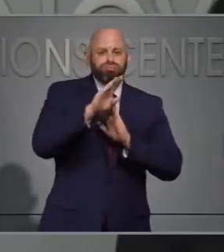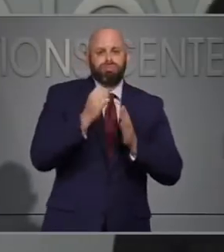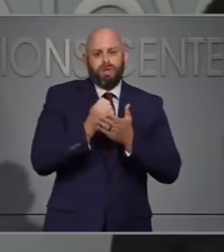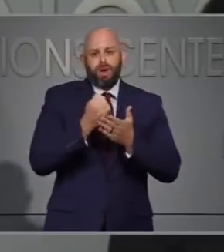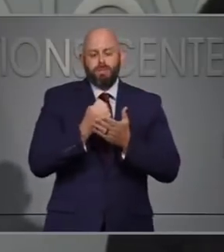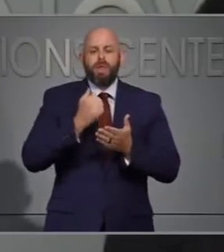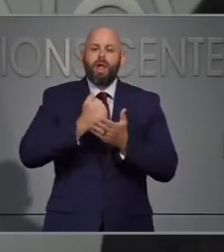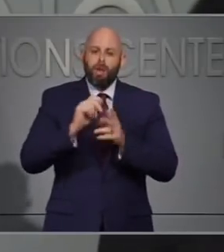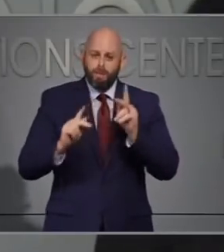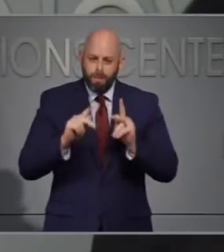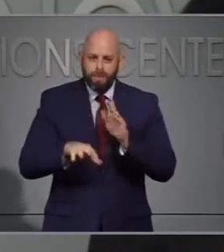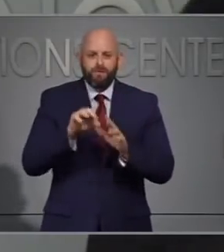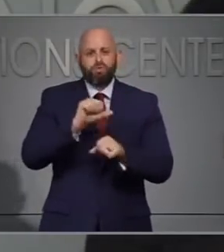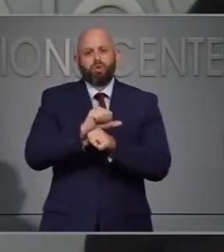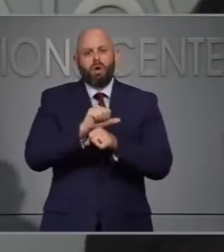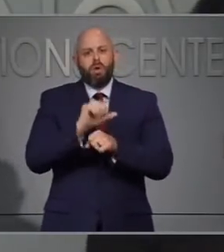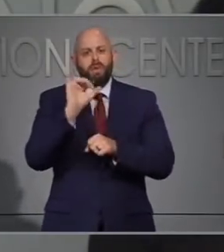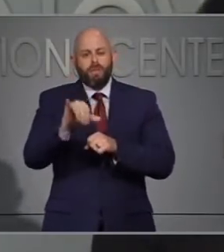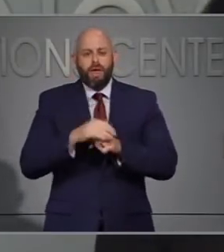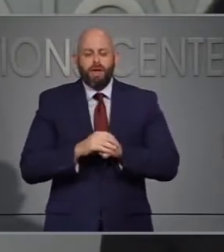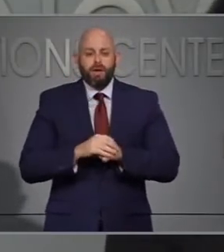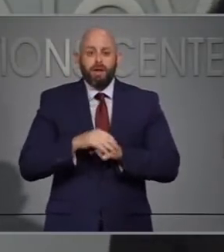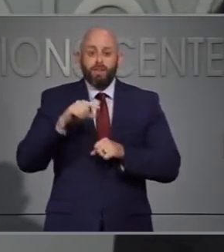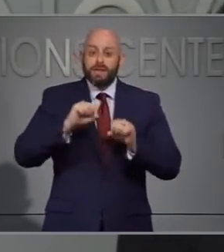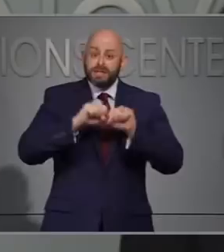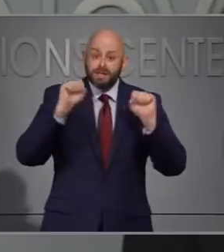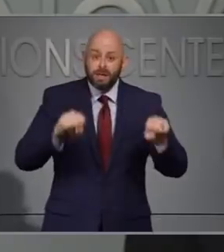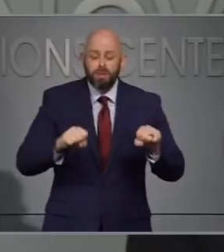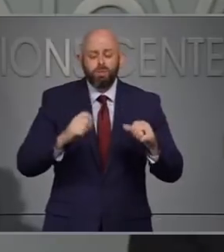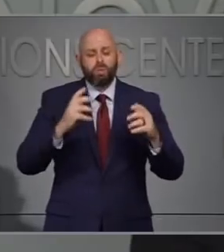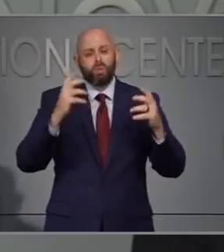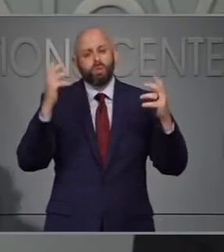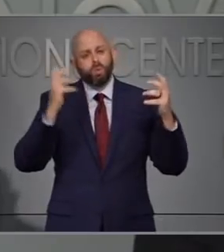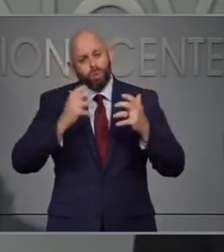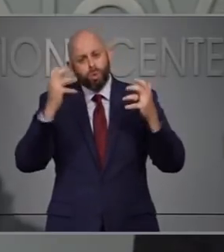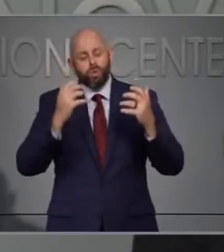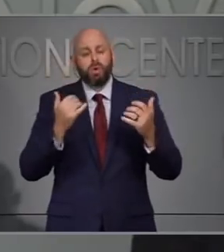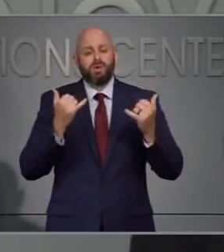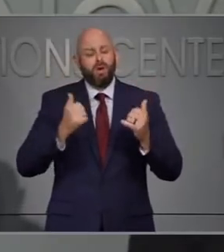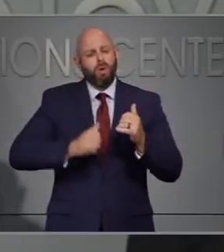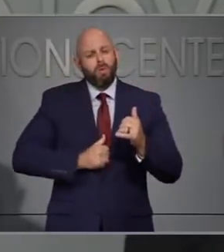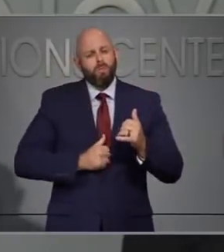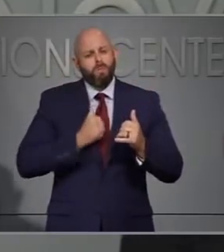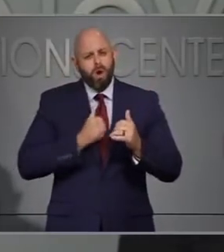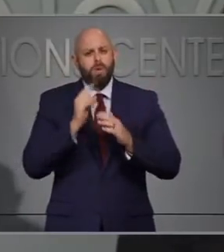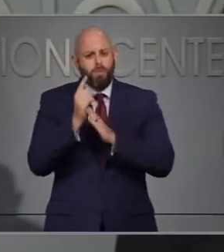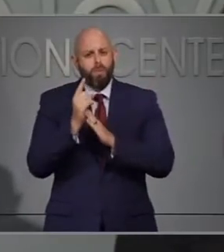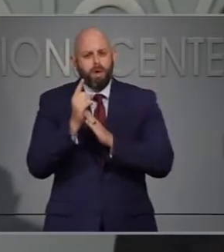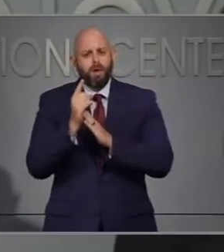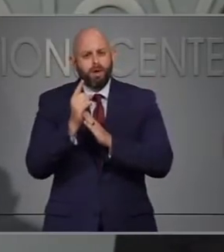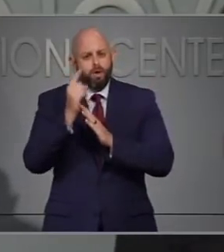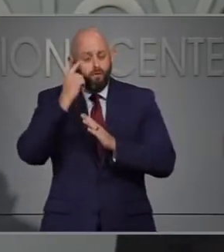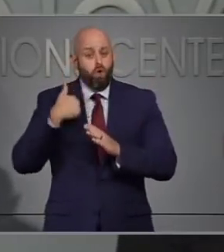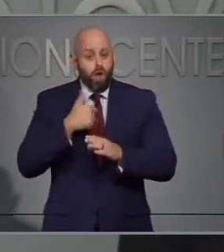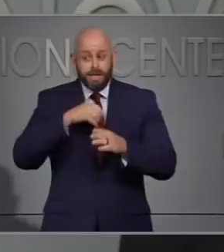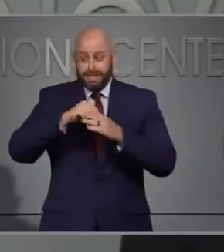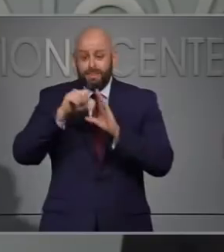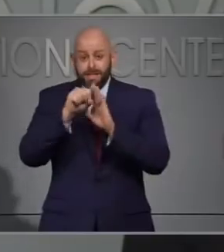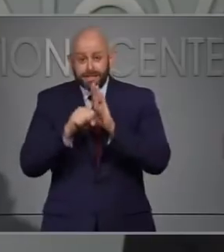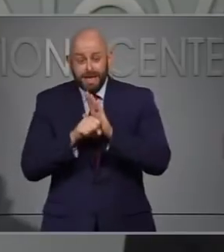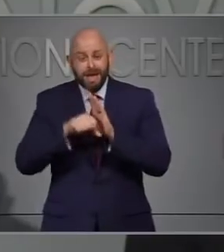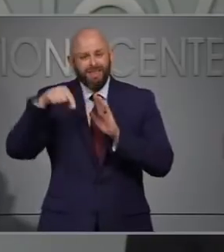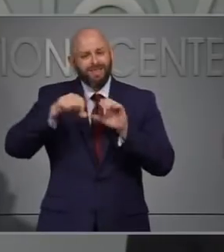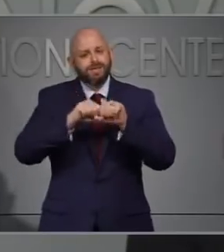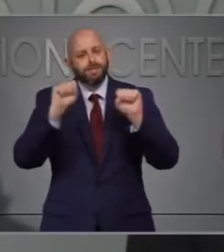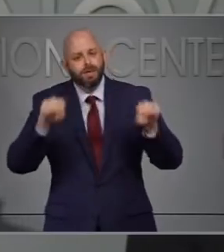get back on their feet. So this is a really proud moment for North Carolina, and I think for us as a state, this tool will make us better